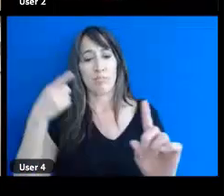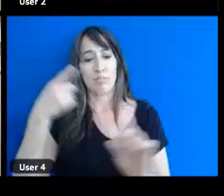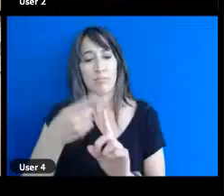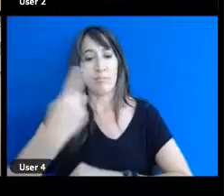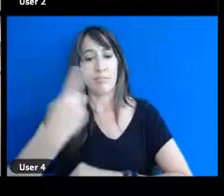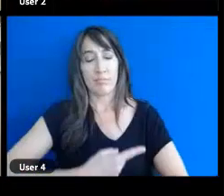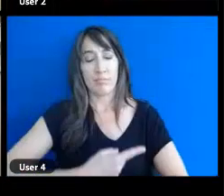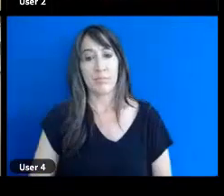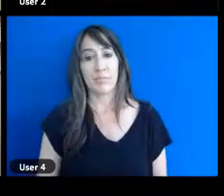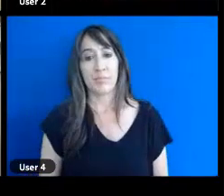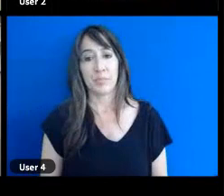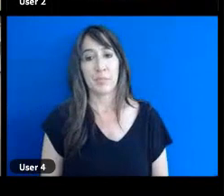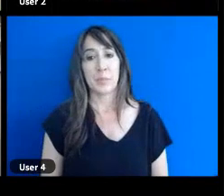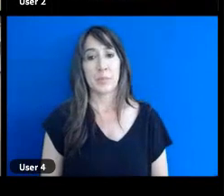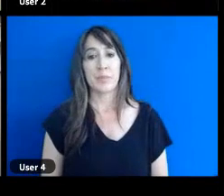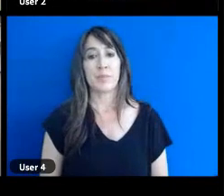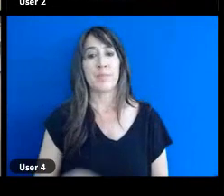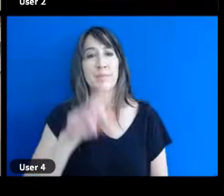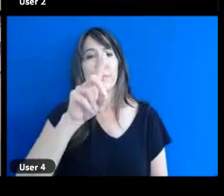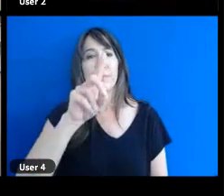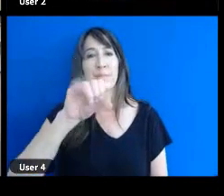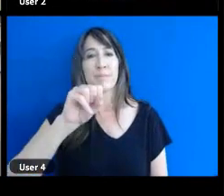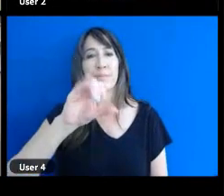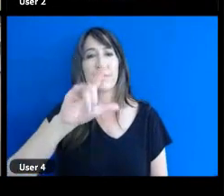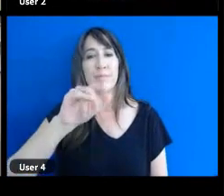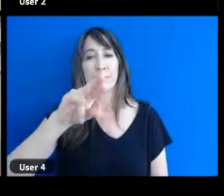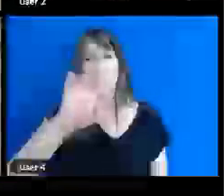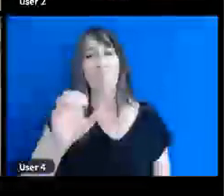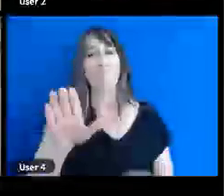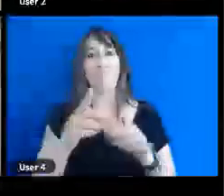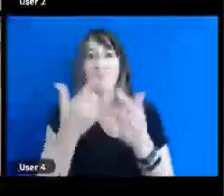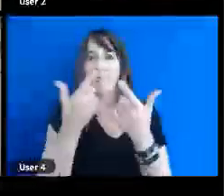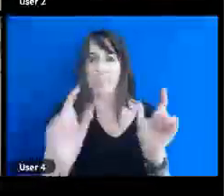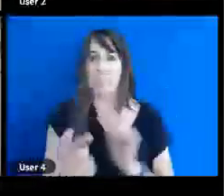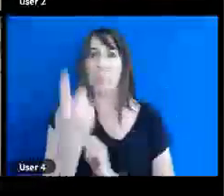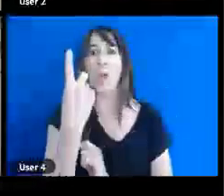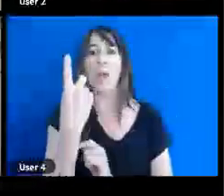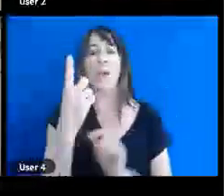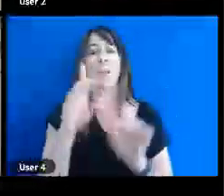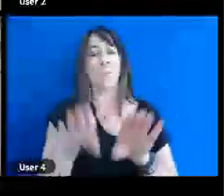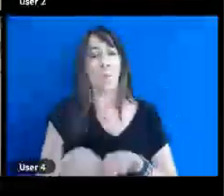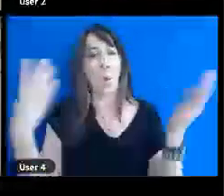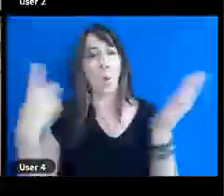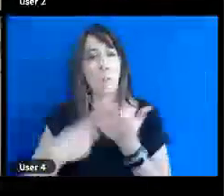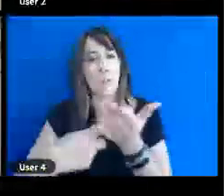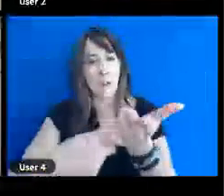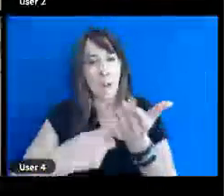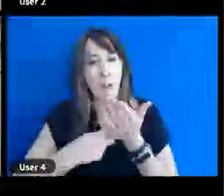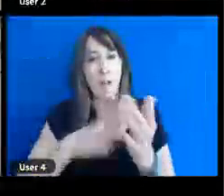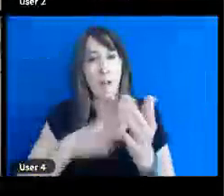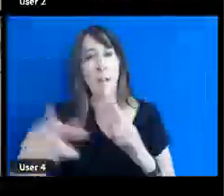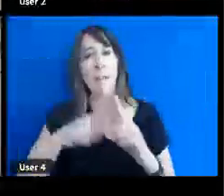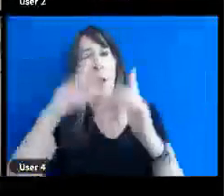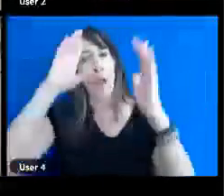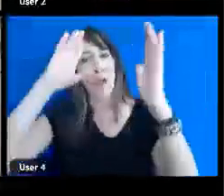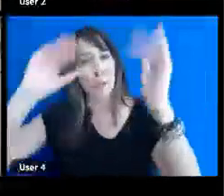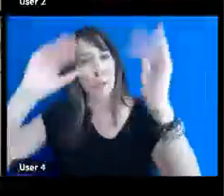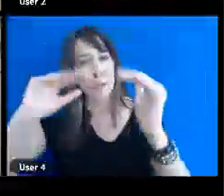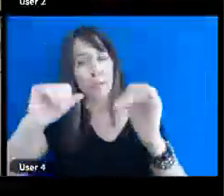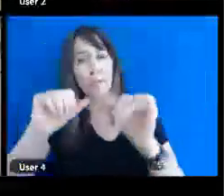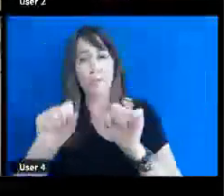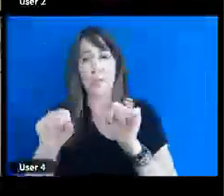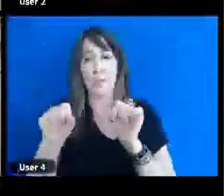for exclusive hiring events in your organization on a specific day. Disclosure is a big one, but have some